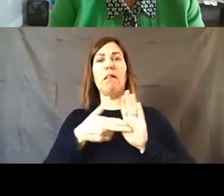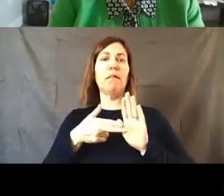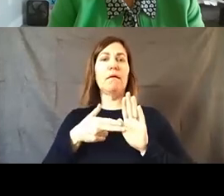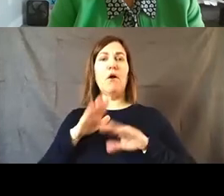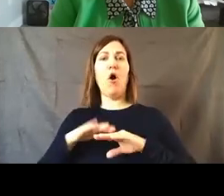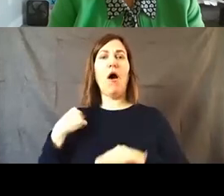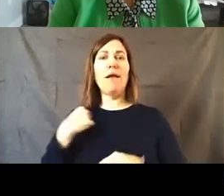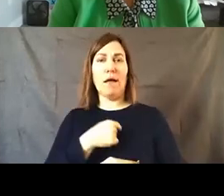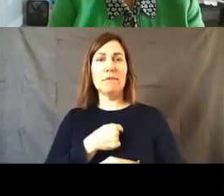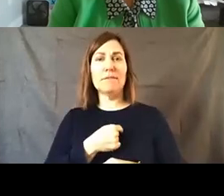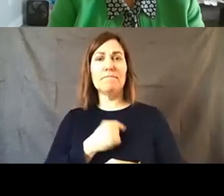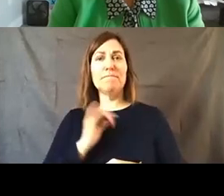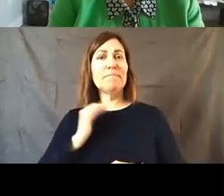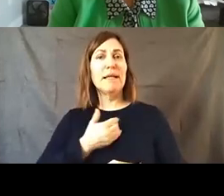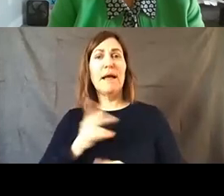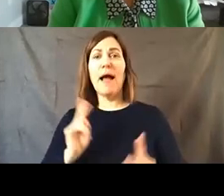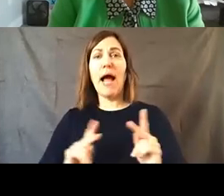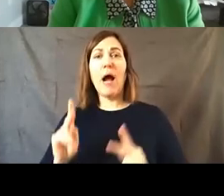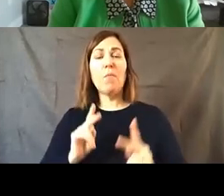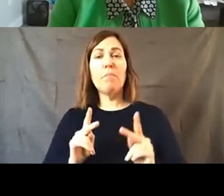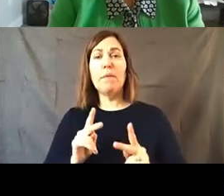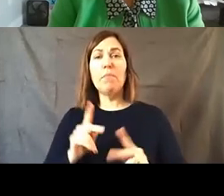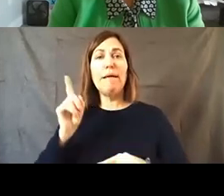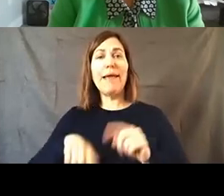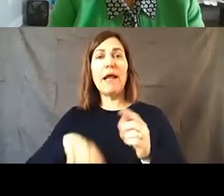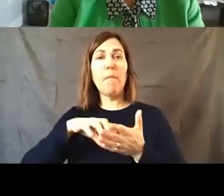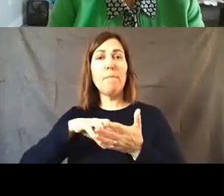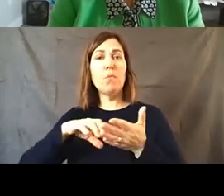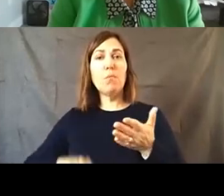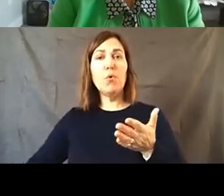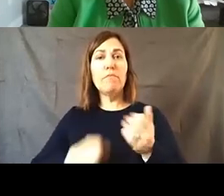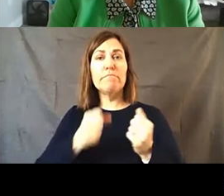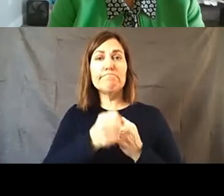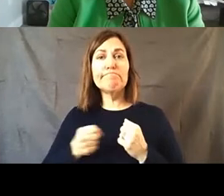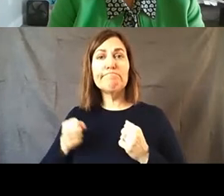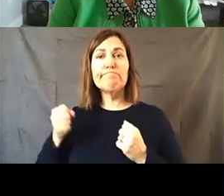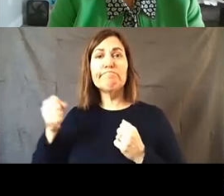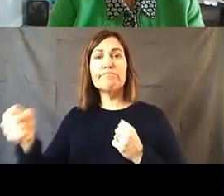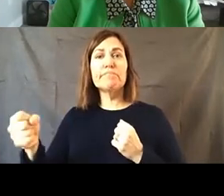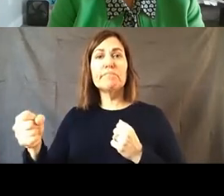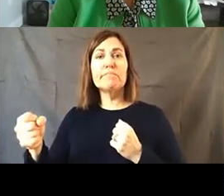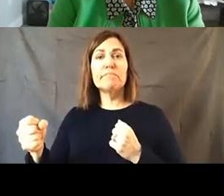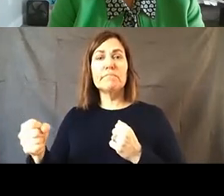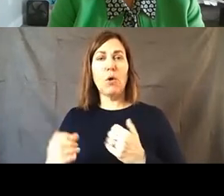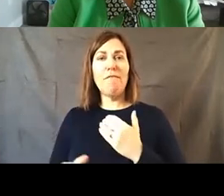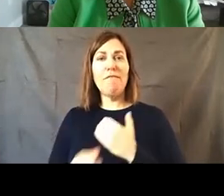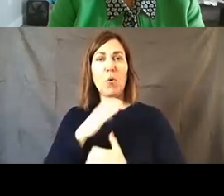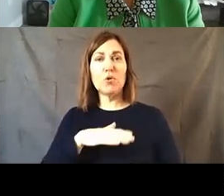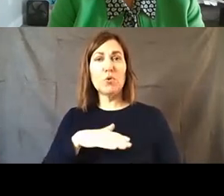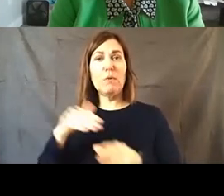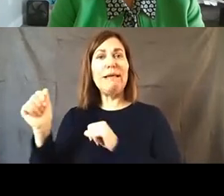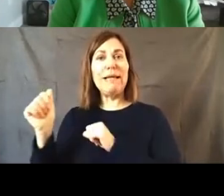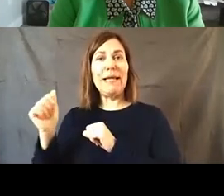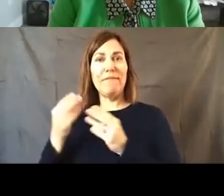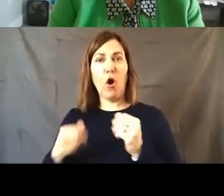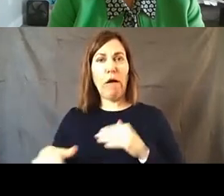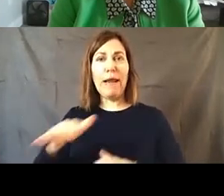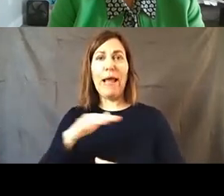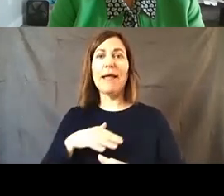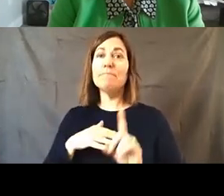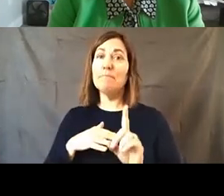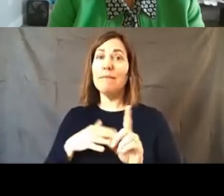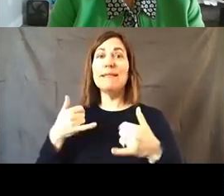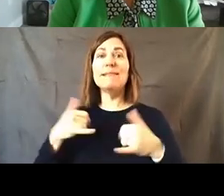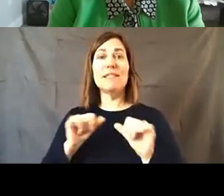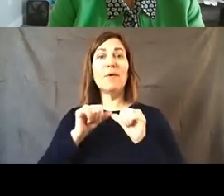Our people may not be removed or relocated by force from our land, and it still continues today,